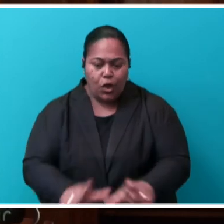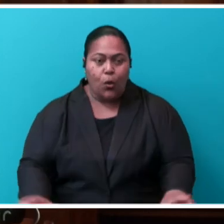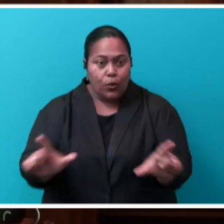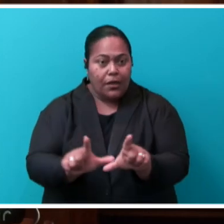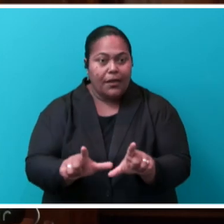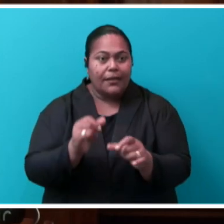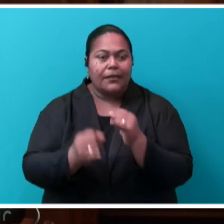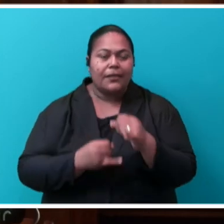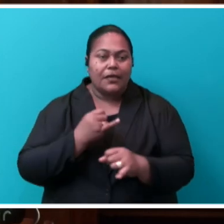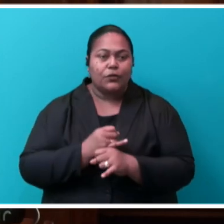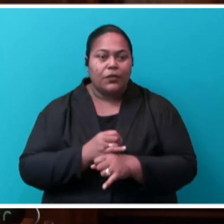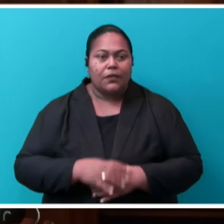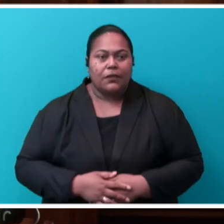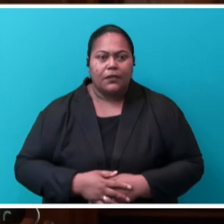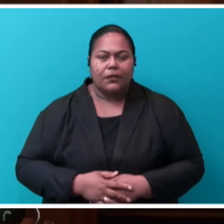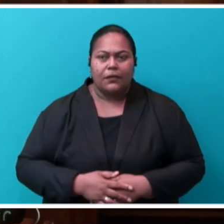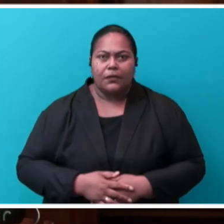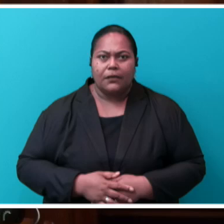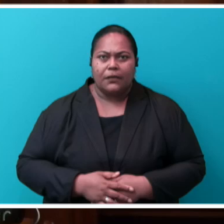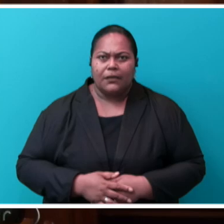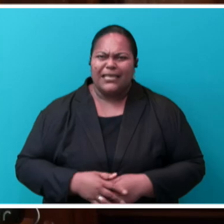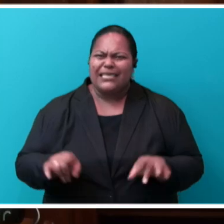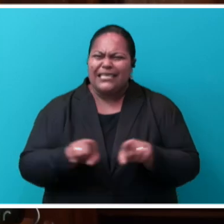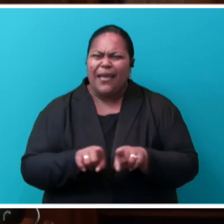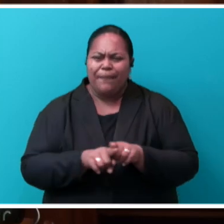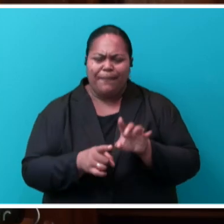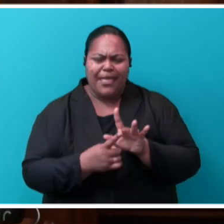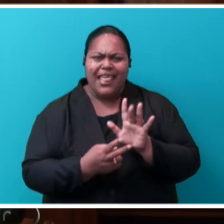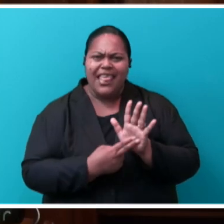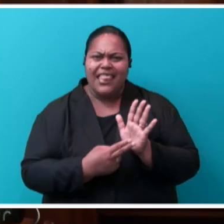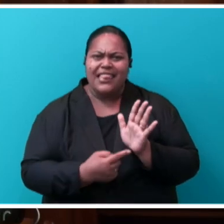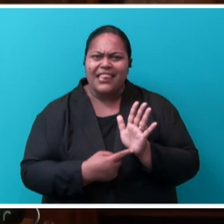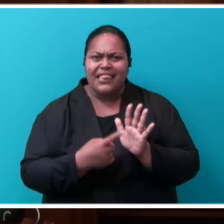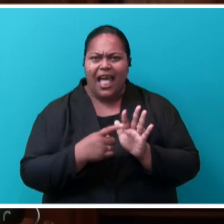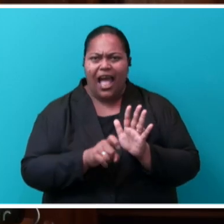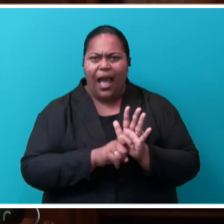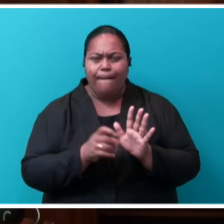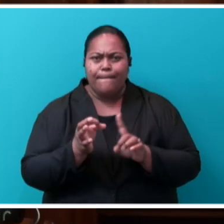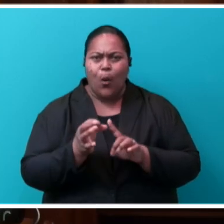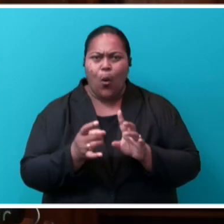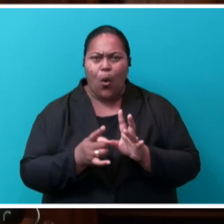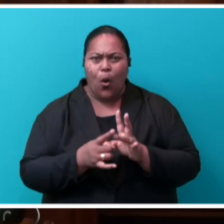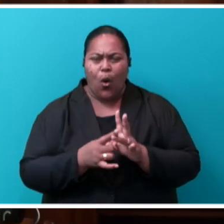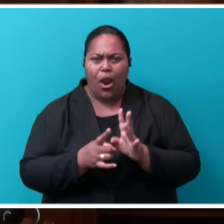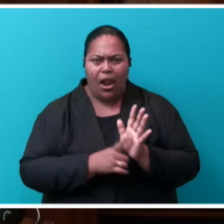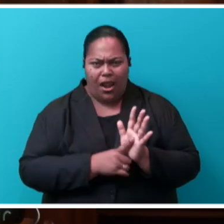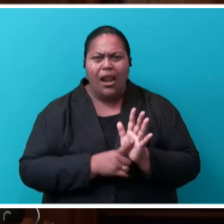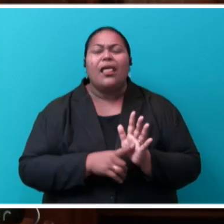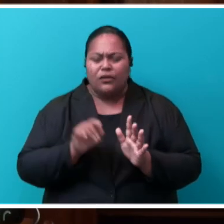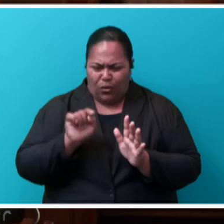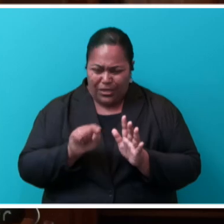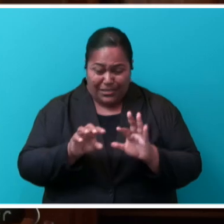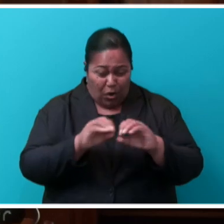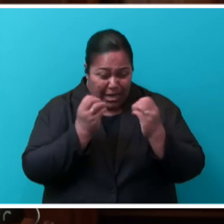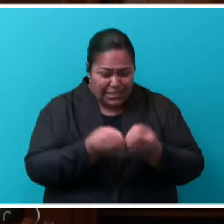international agencies like Interpol. Those, Mr. Speakers, are some of the measures put